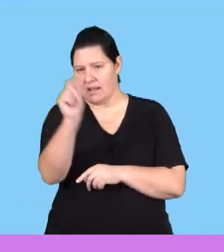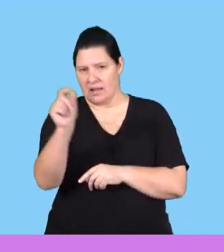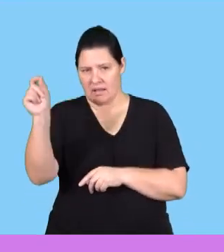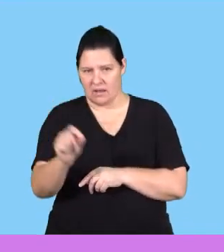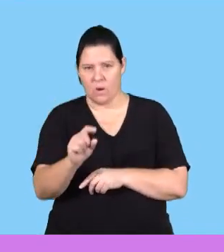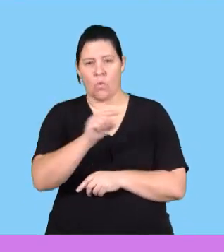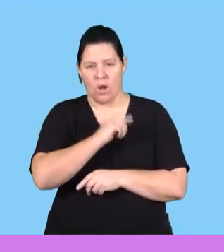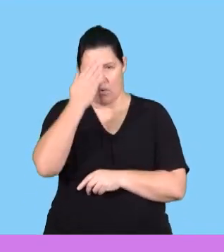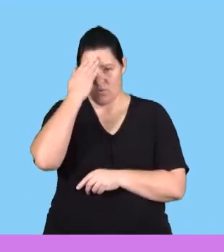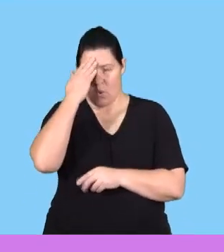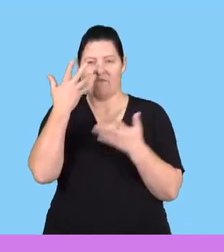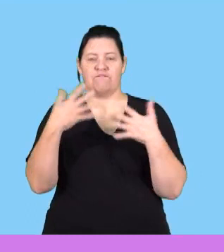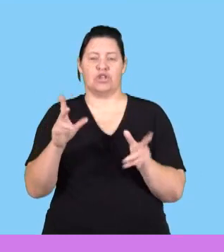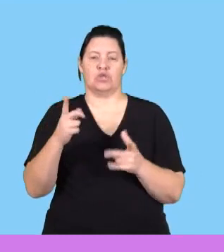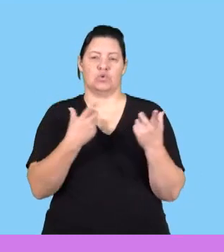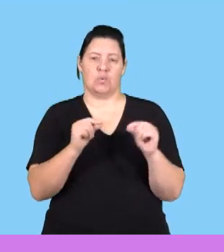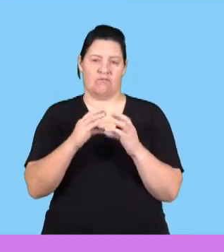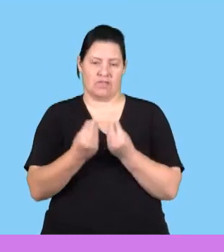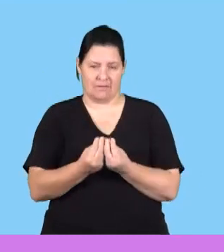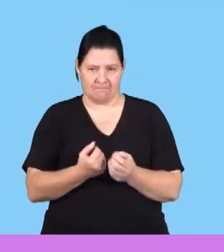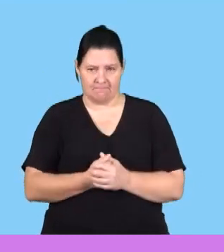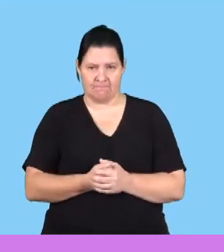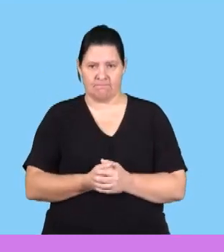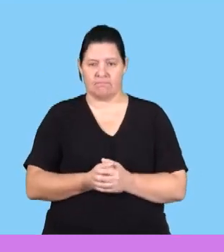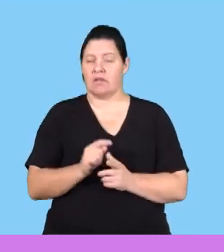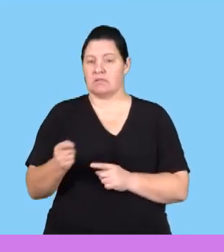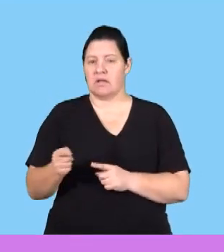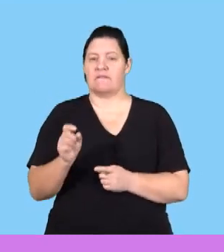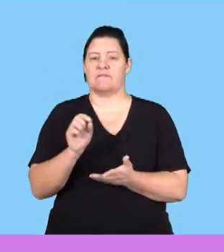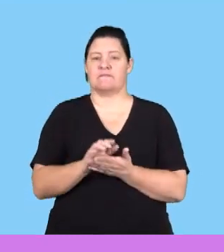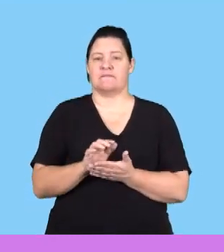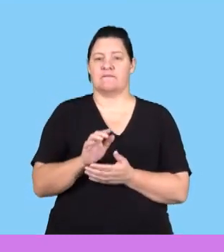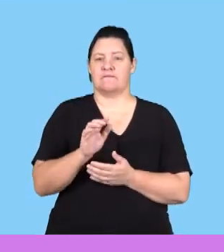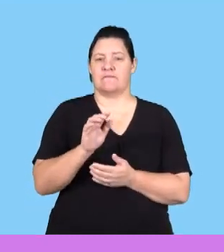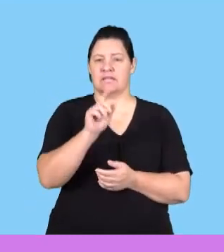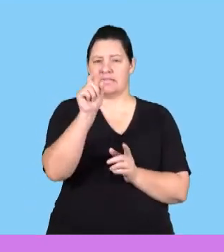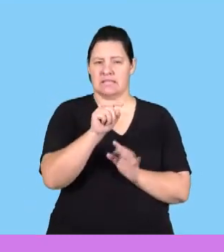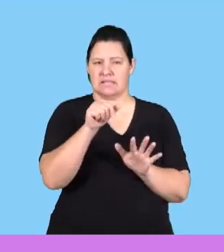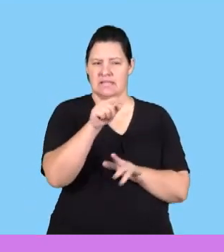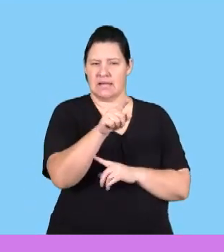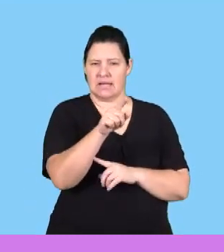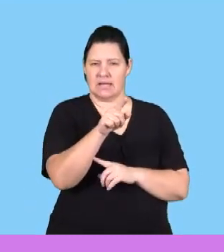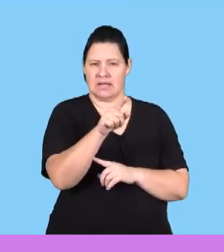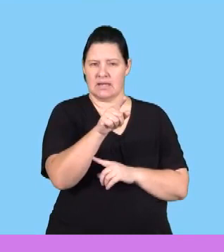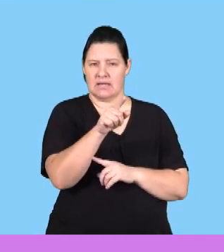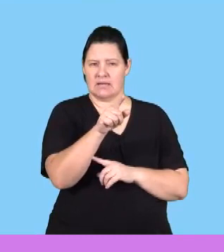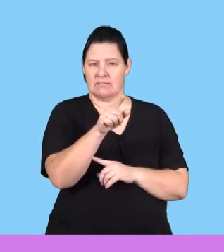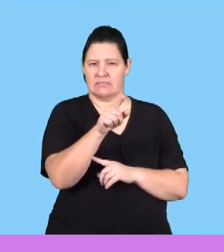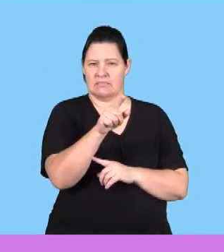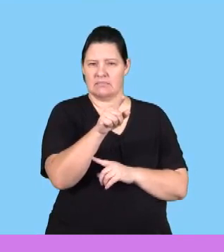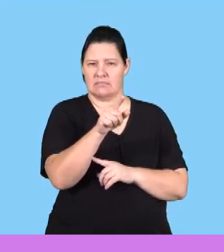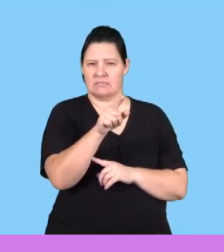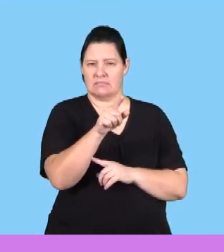you see I'm deleting it so that I can keep track of what I'm doing. Thereafter, I see a 16.